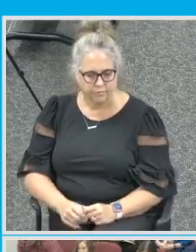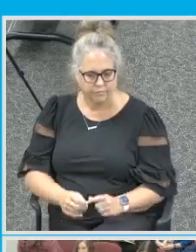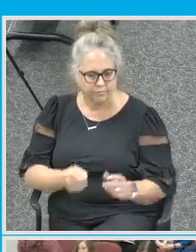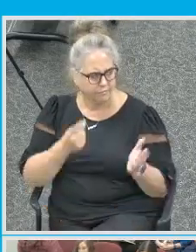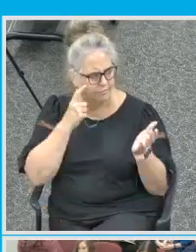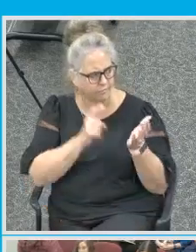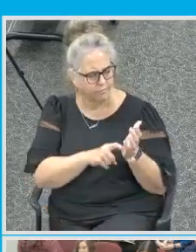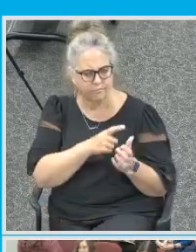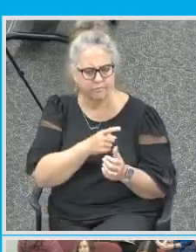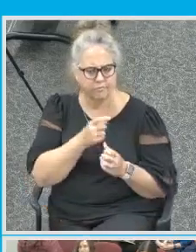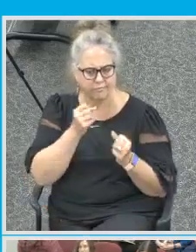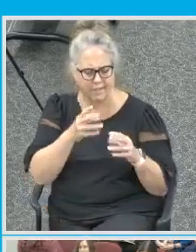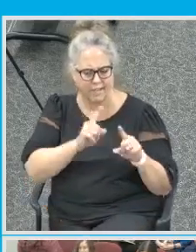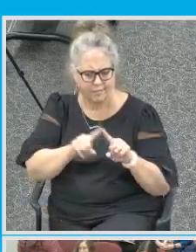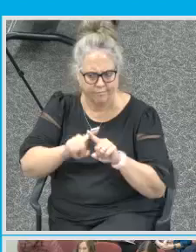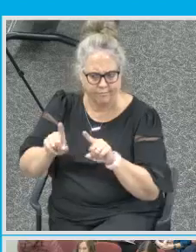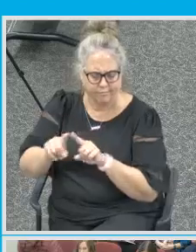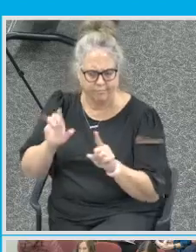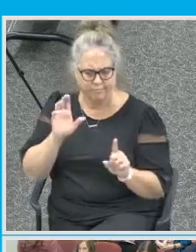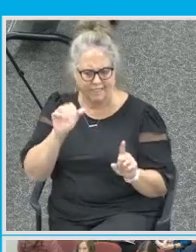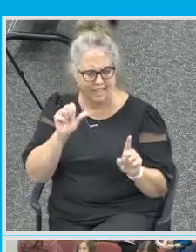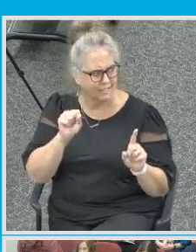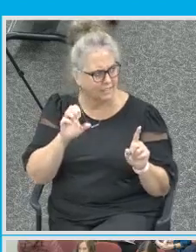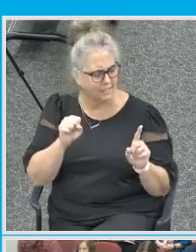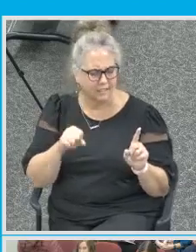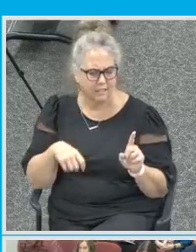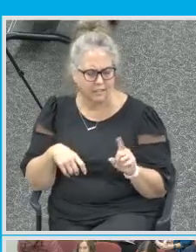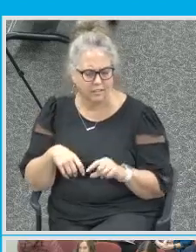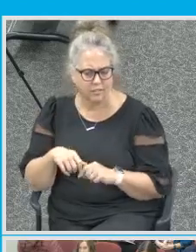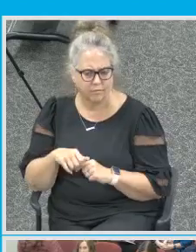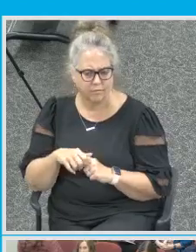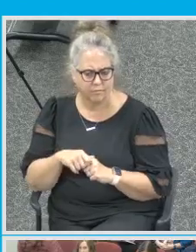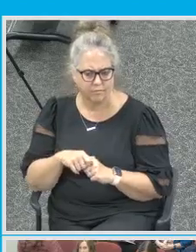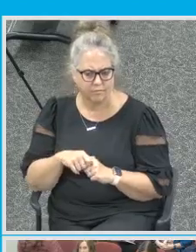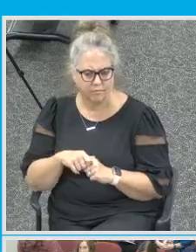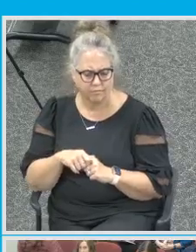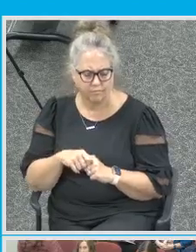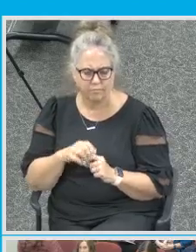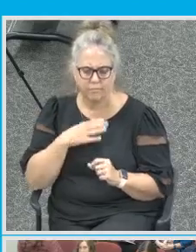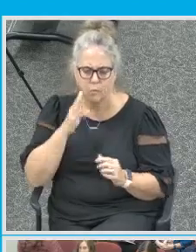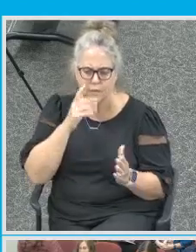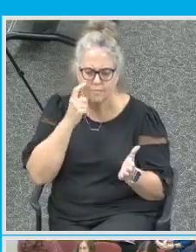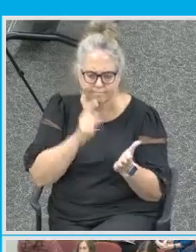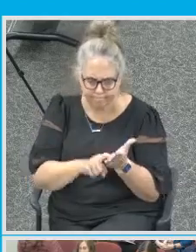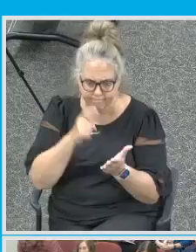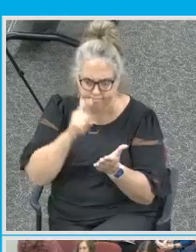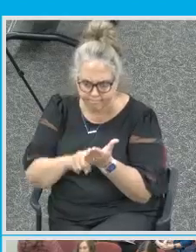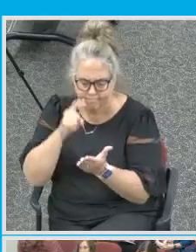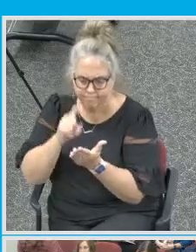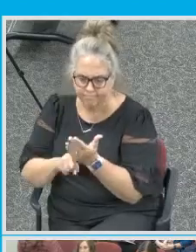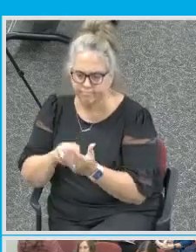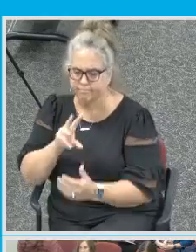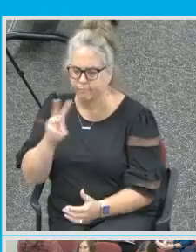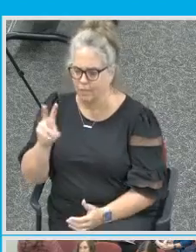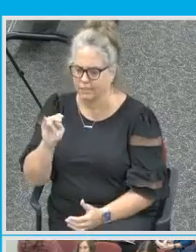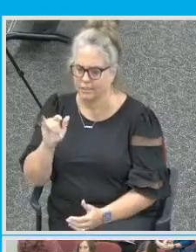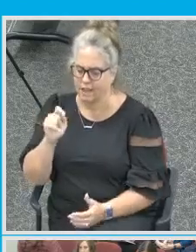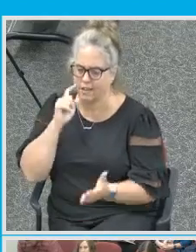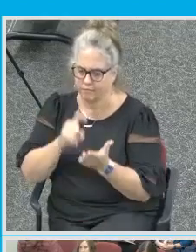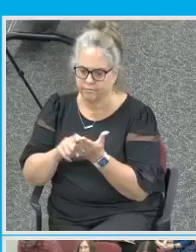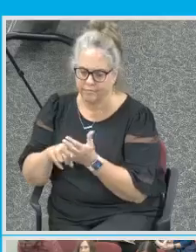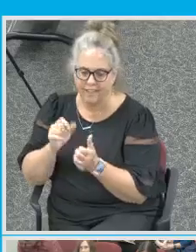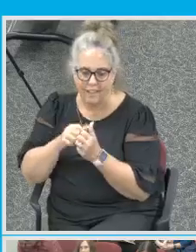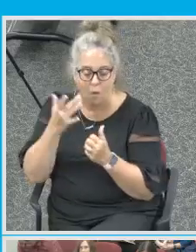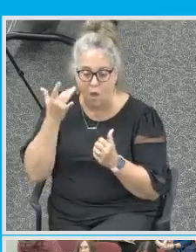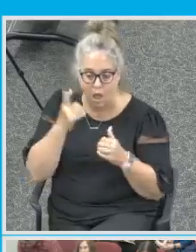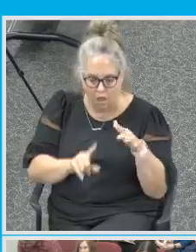symptoms. Again, we are more likely to pick up West Nile virus infection in the most severely ill because that's when testing would occur. So it's a little bit